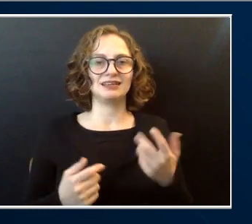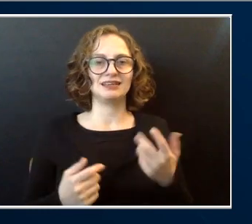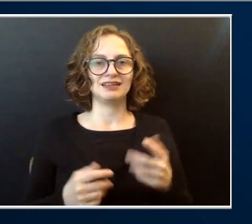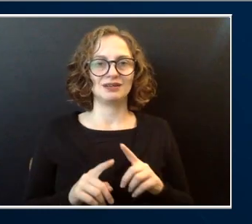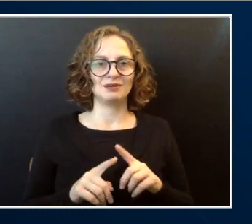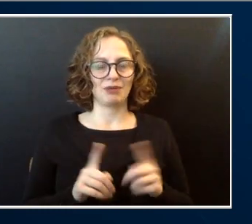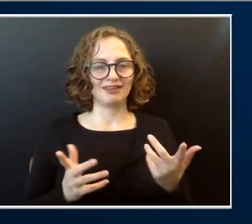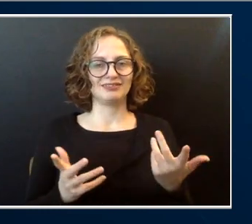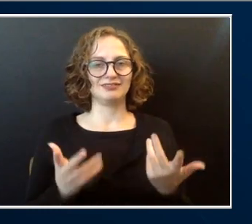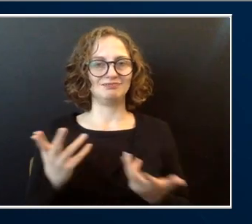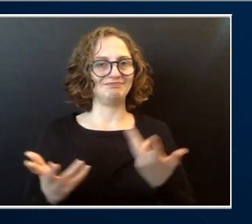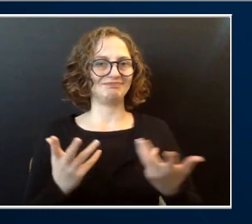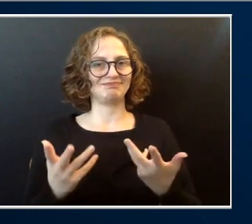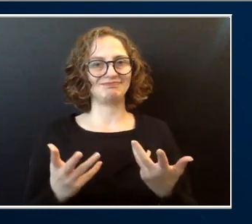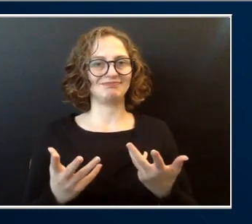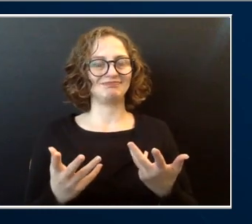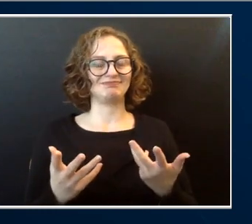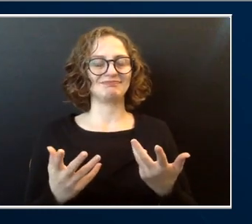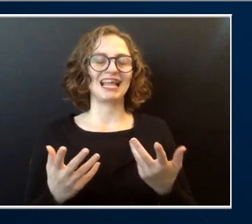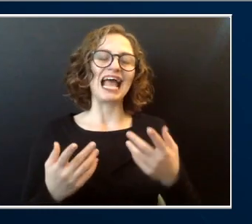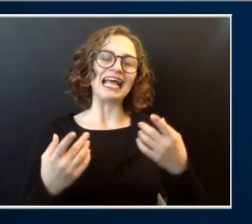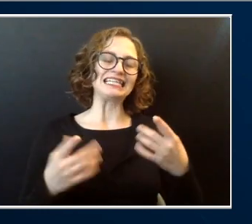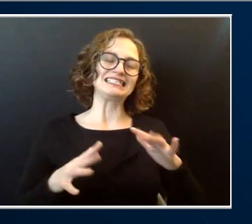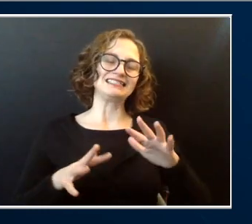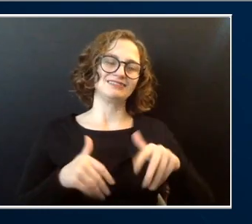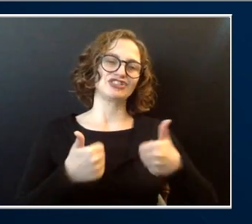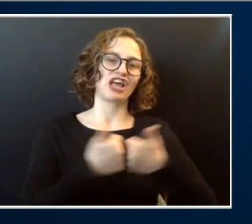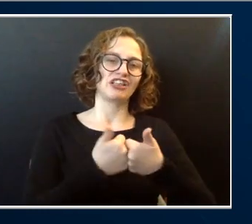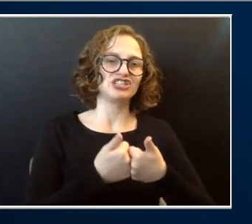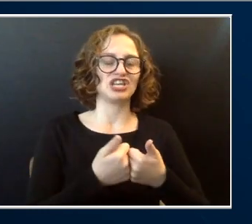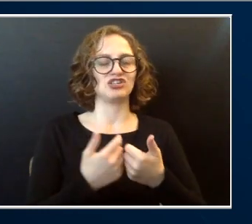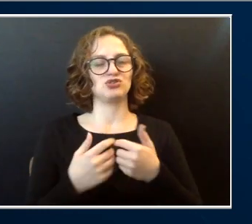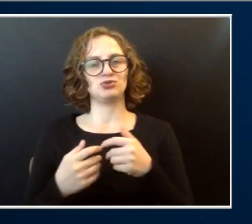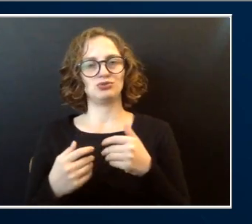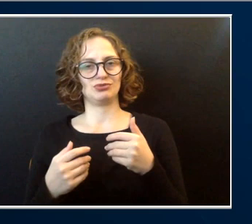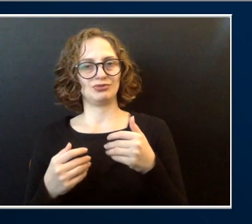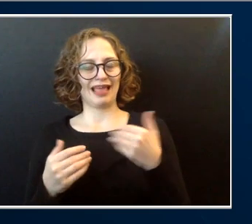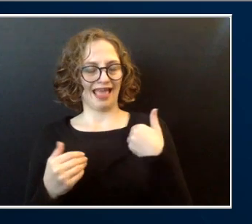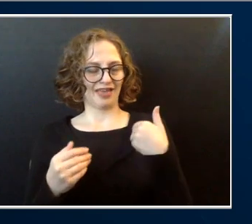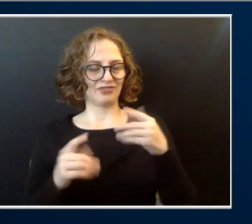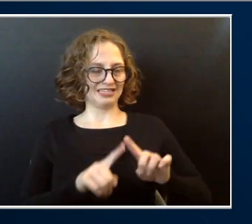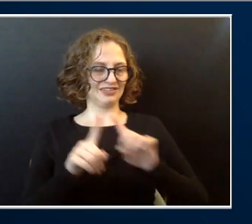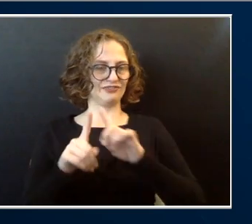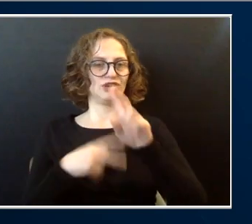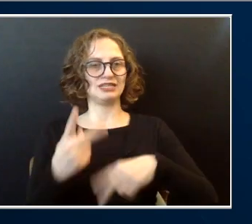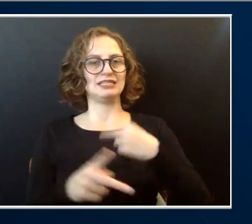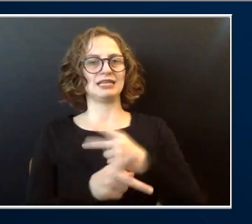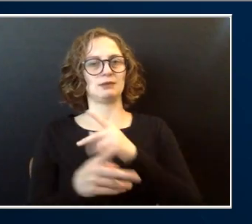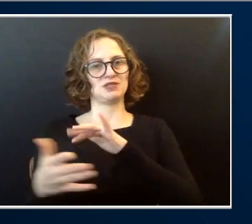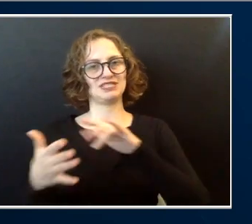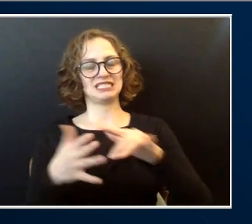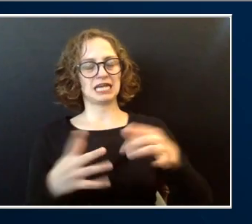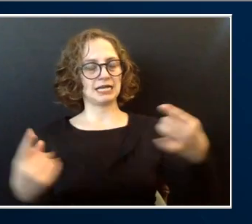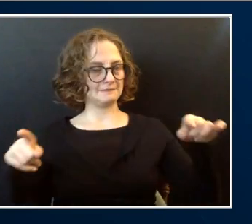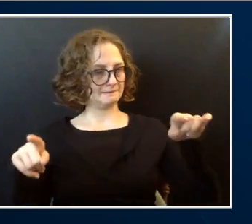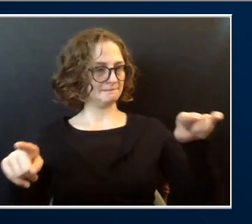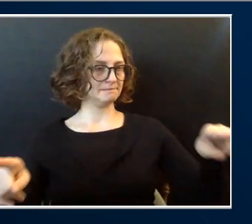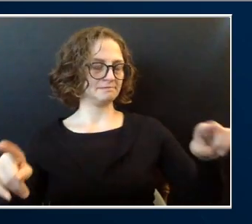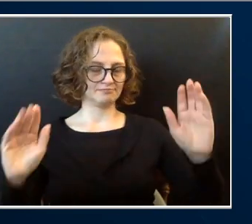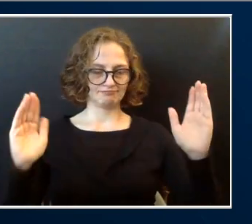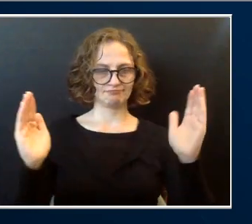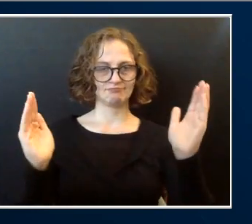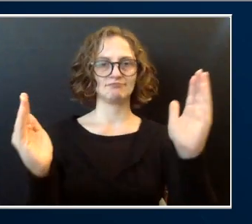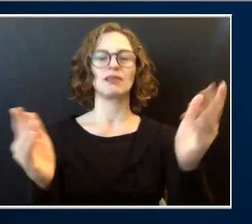them longitudinally and see what their behaviors are actually like. So it's difficult to pull off. But there is so much science behind masking for so